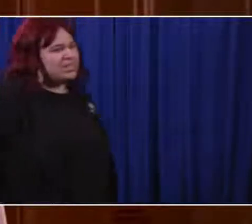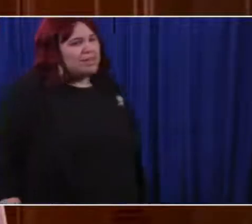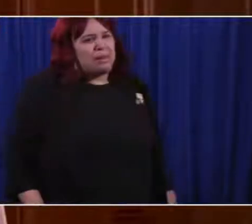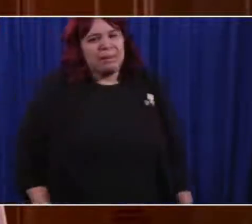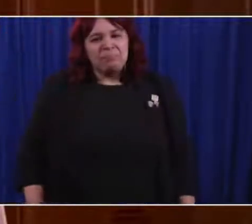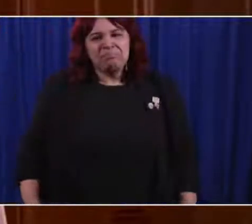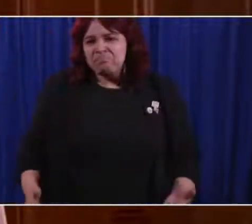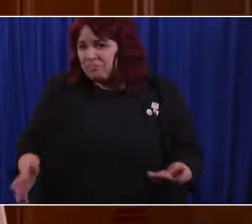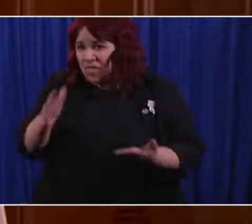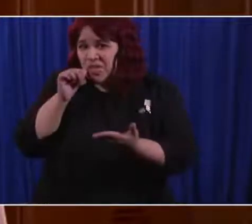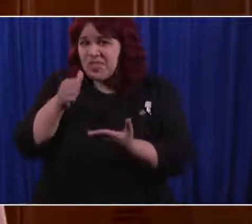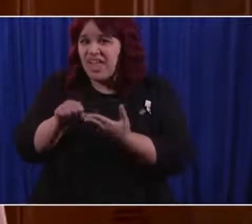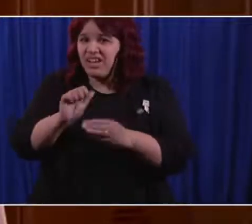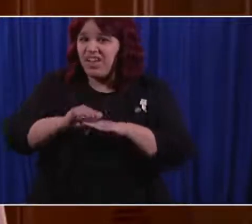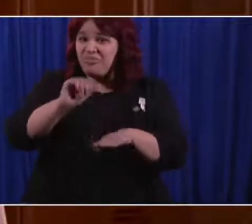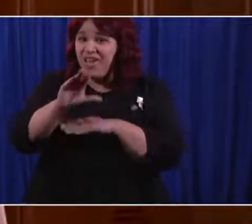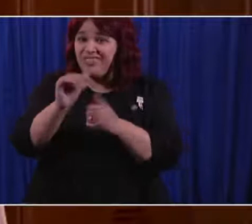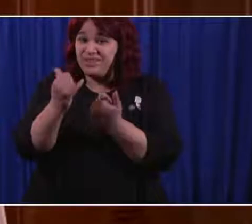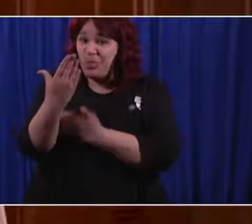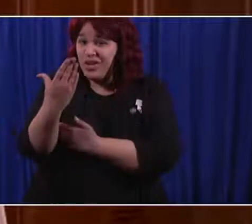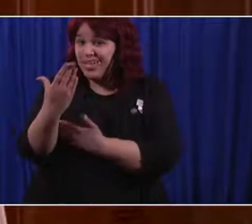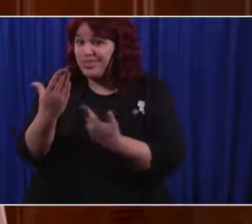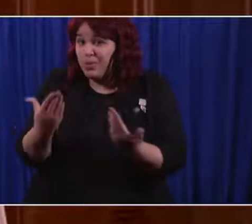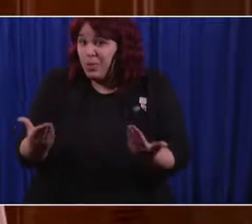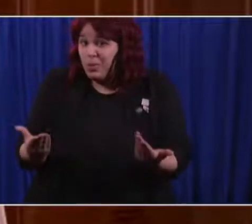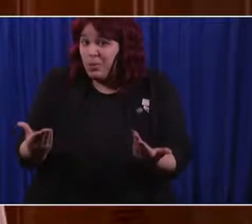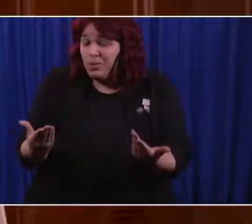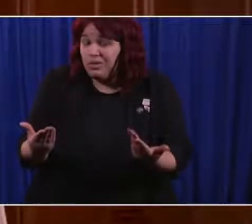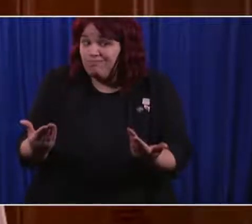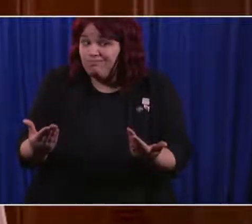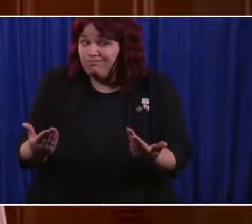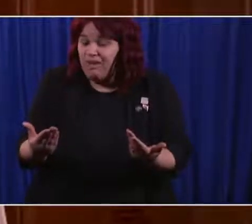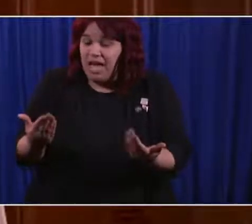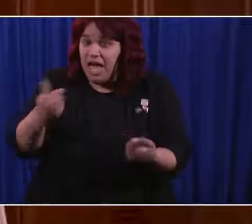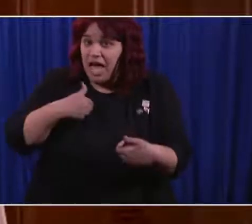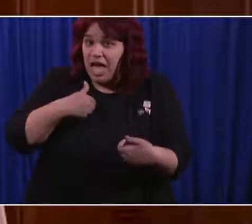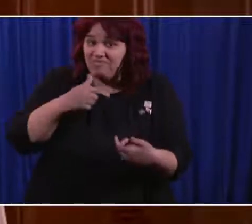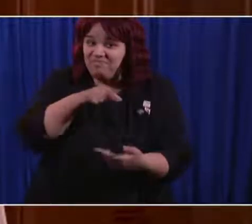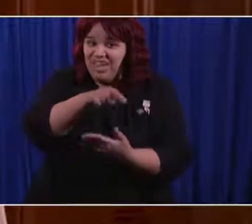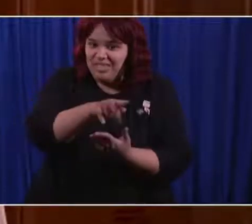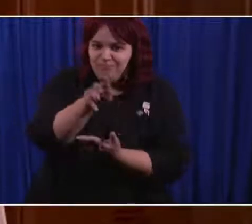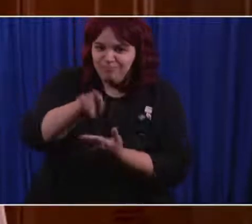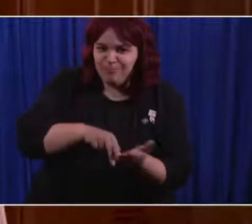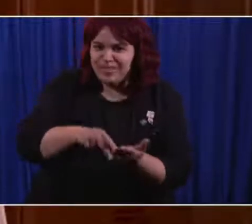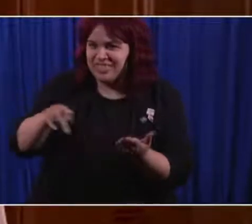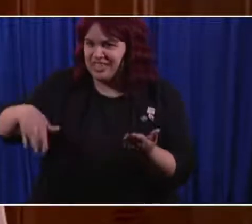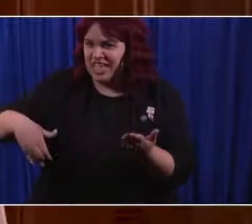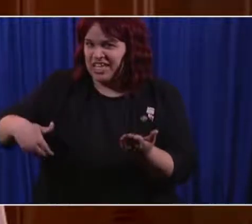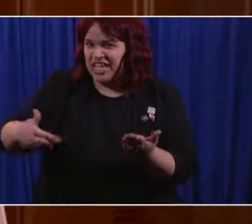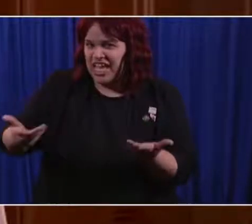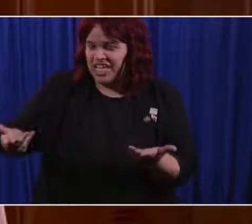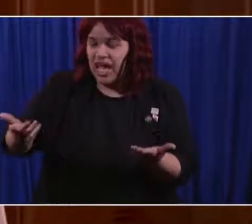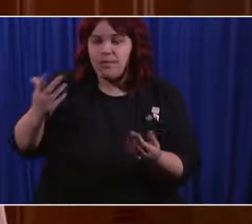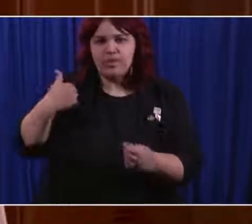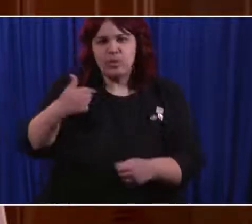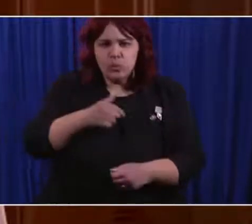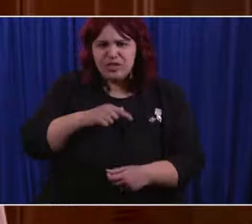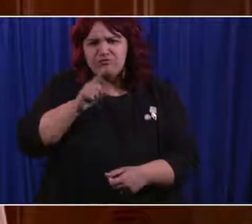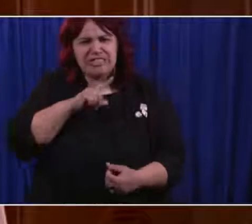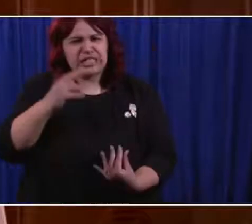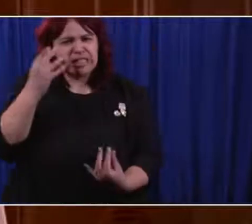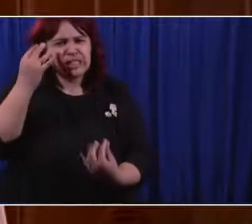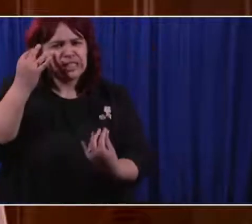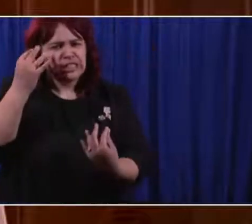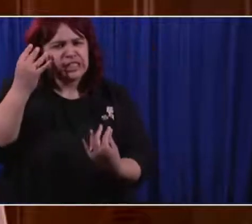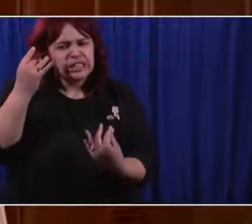So we'll just kind of see what people's reaction is. We put a lot of thought into the letter. We not